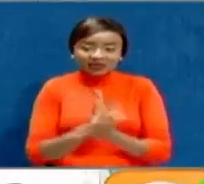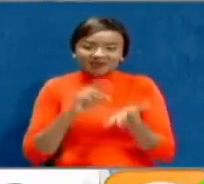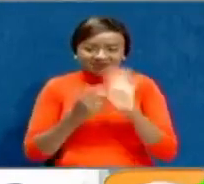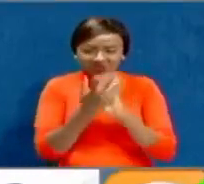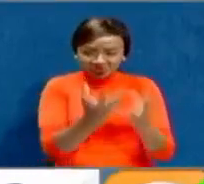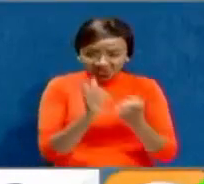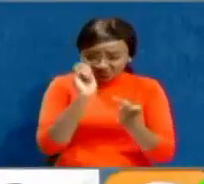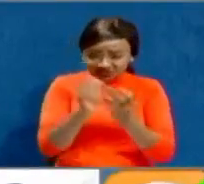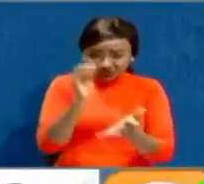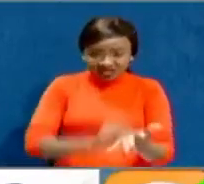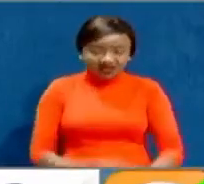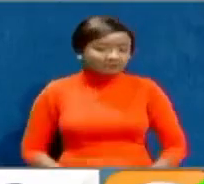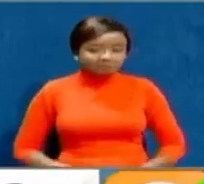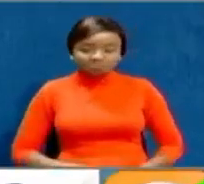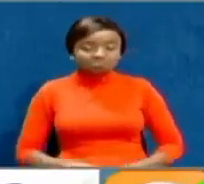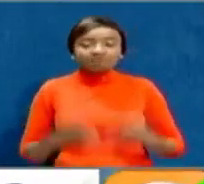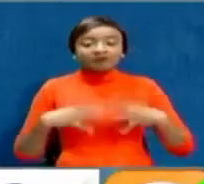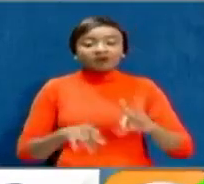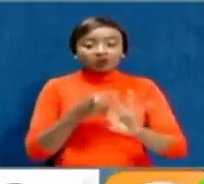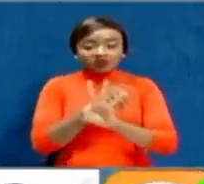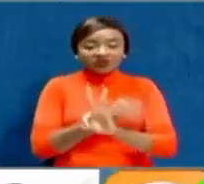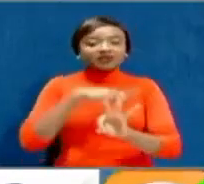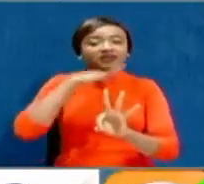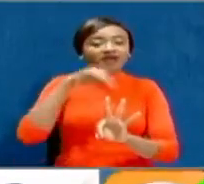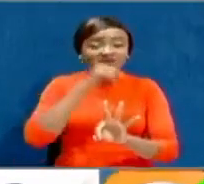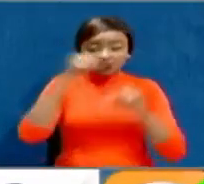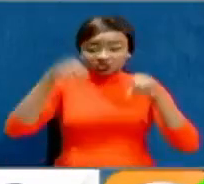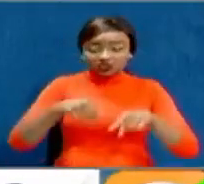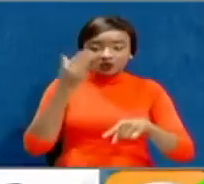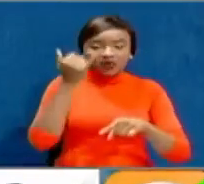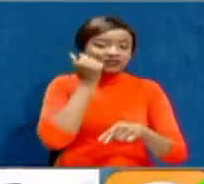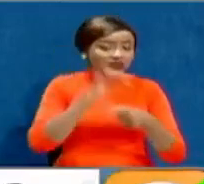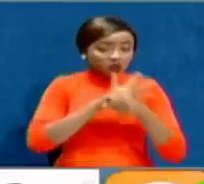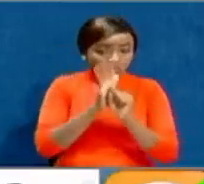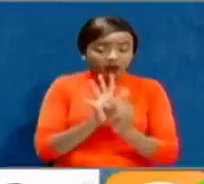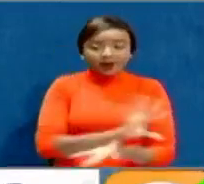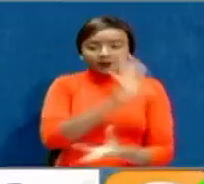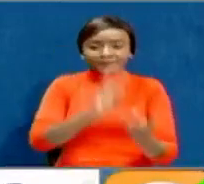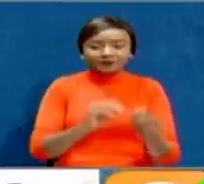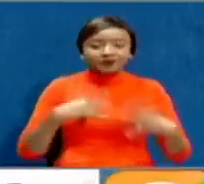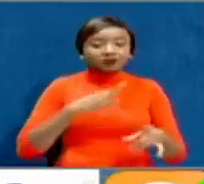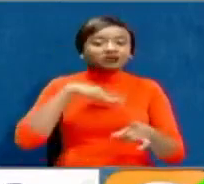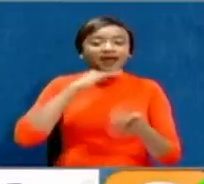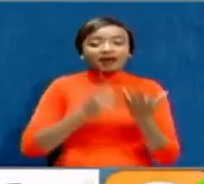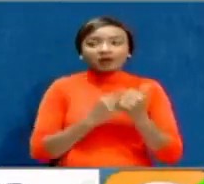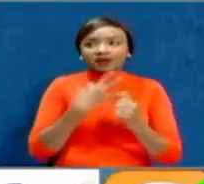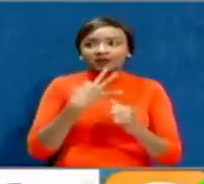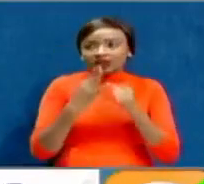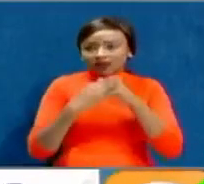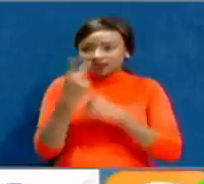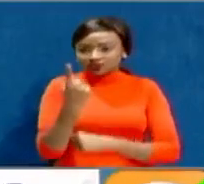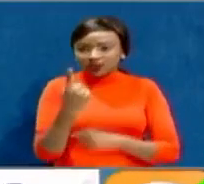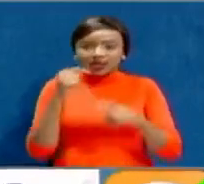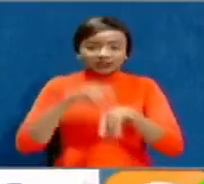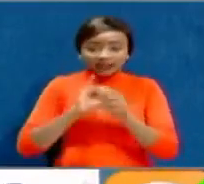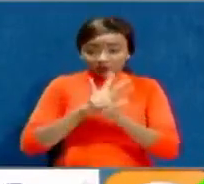don't need a retest. An additional 3 patients died of COVID-19 today, pushing the death toll to 391 since the